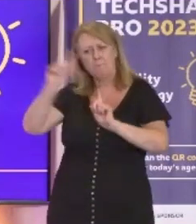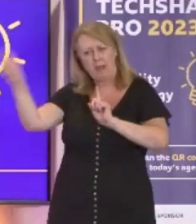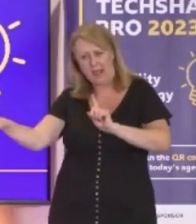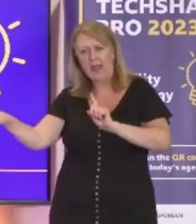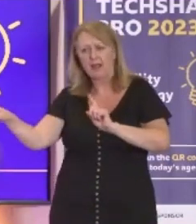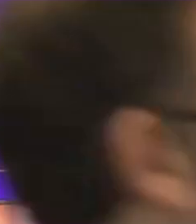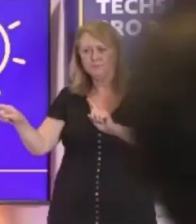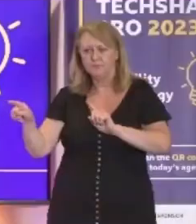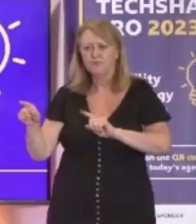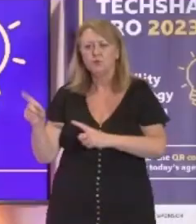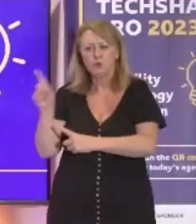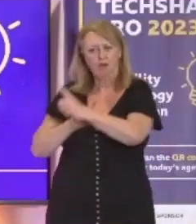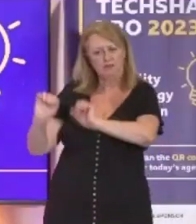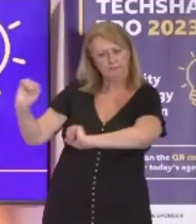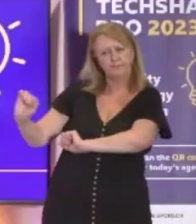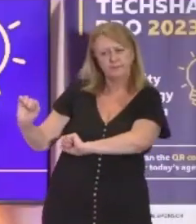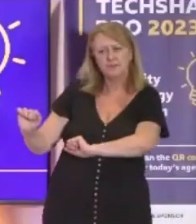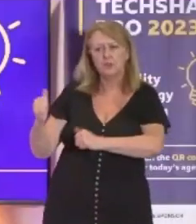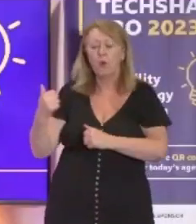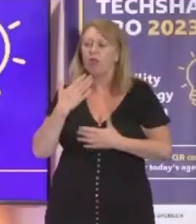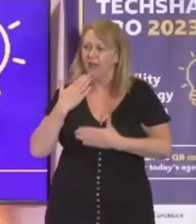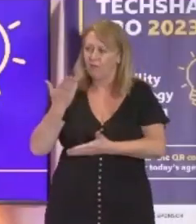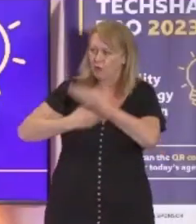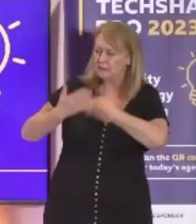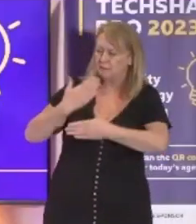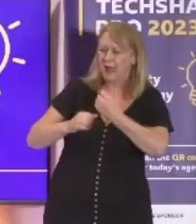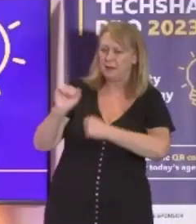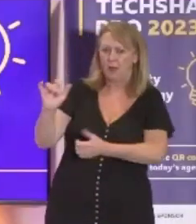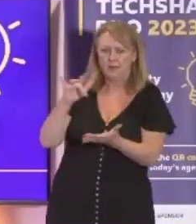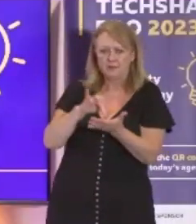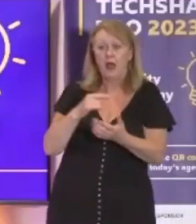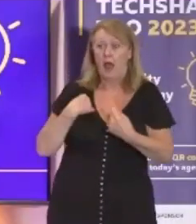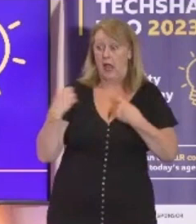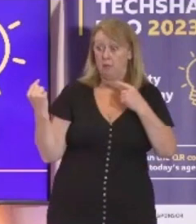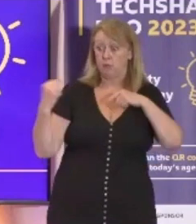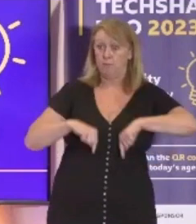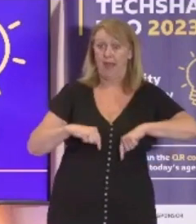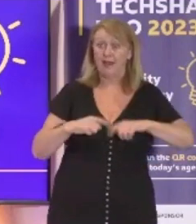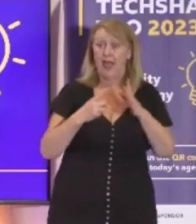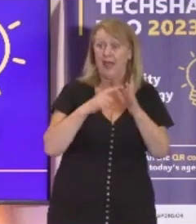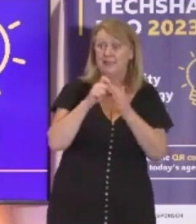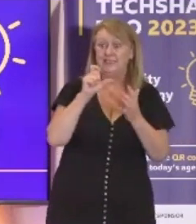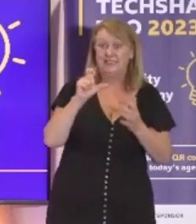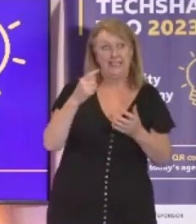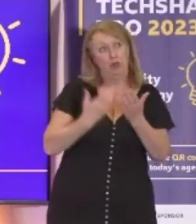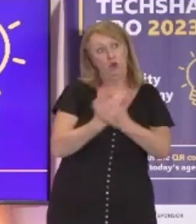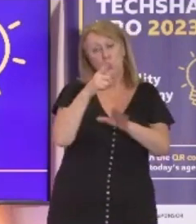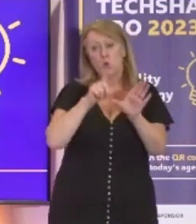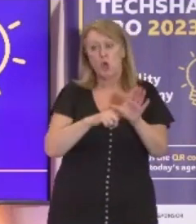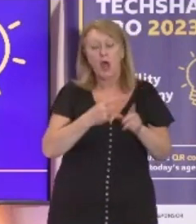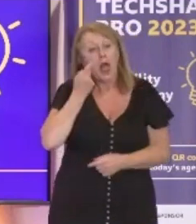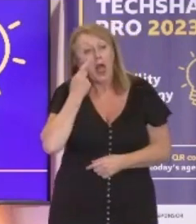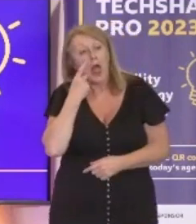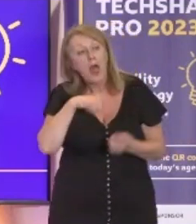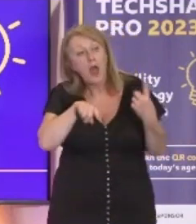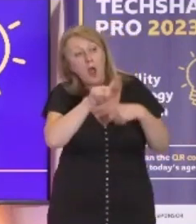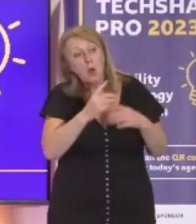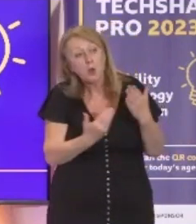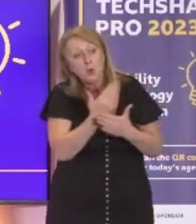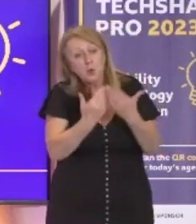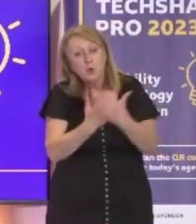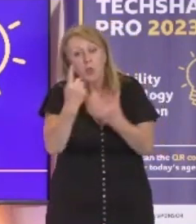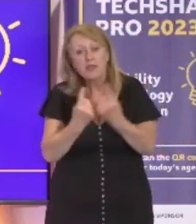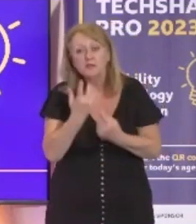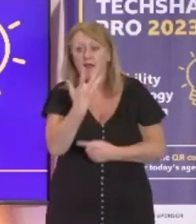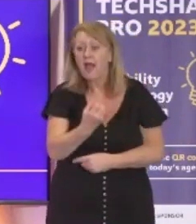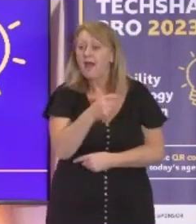much for telling us more about the ADC. And I'm sure I'm going to be back into the ADC in the new year, see what the new innovations are. And